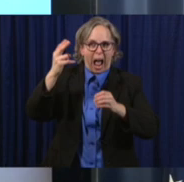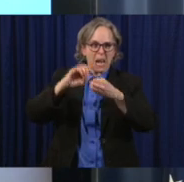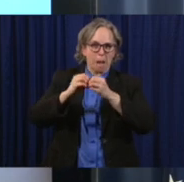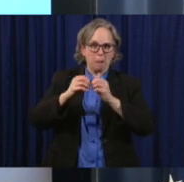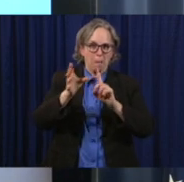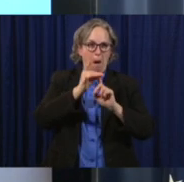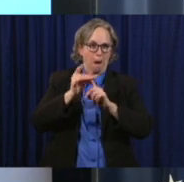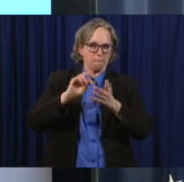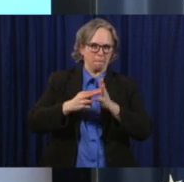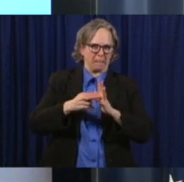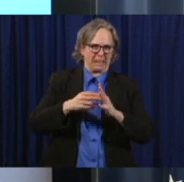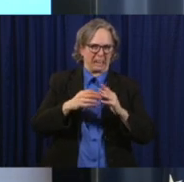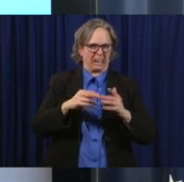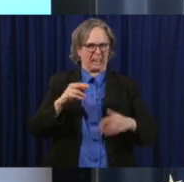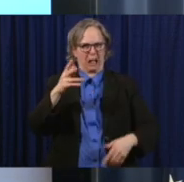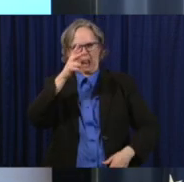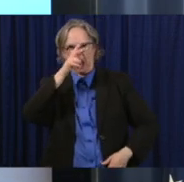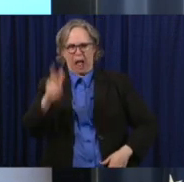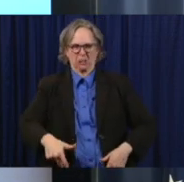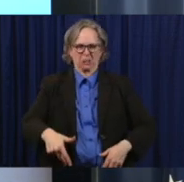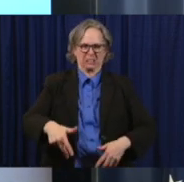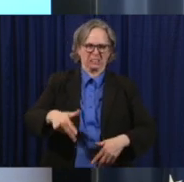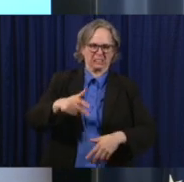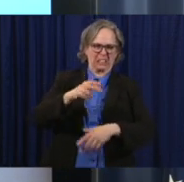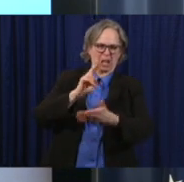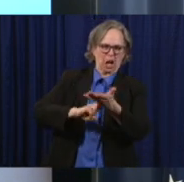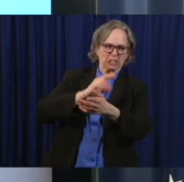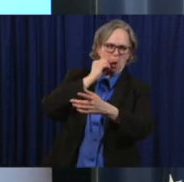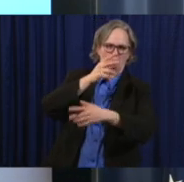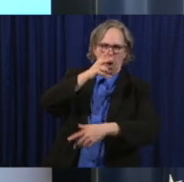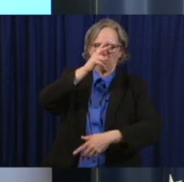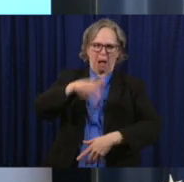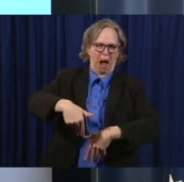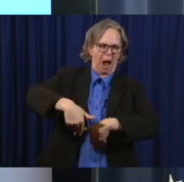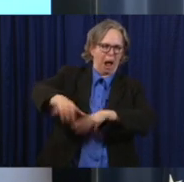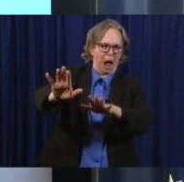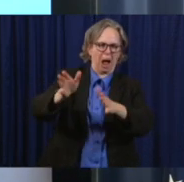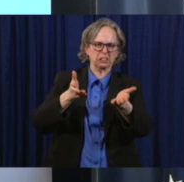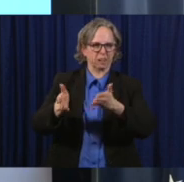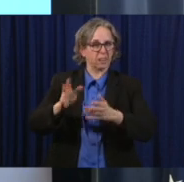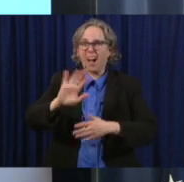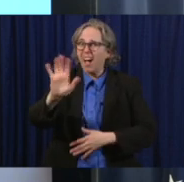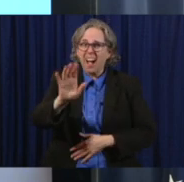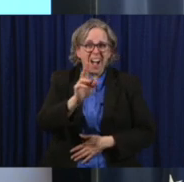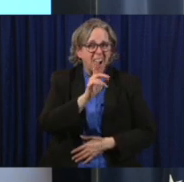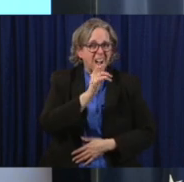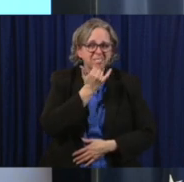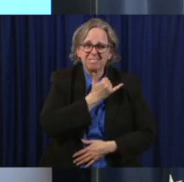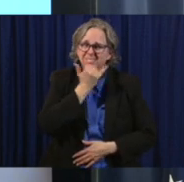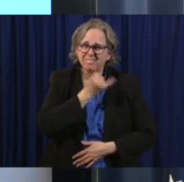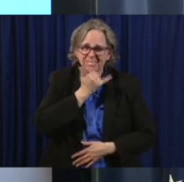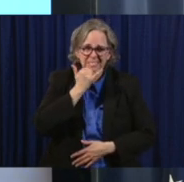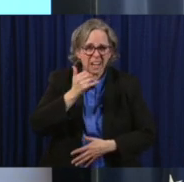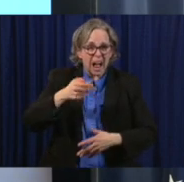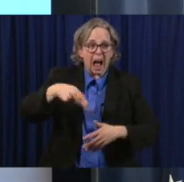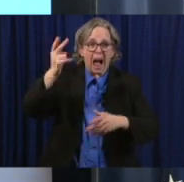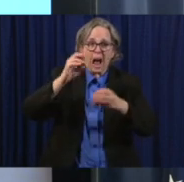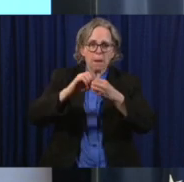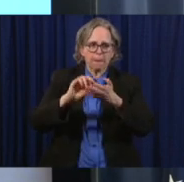of numbers and see it not as a bad thing, but in fact as another evidence of the kind of